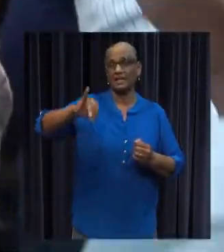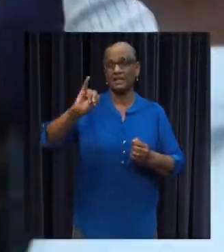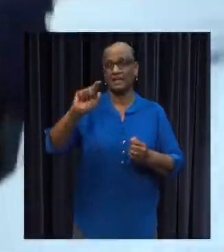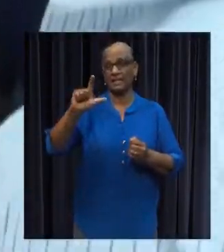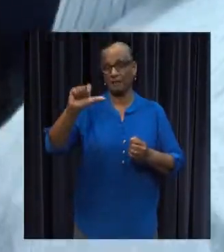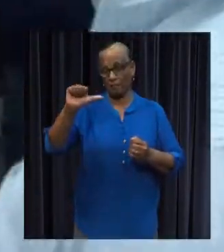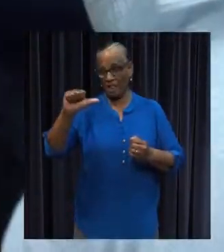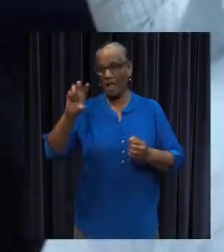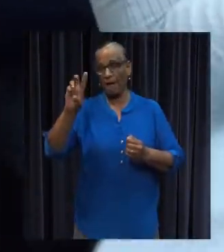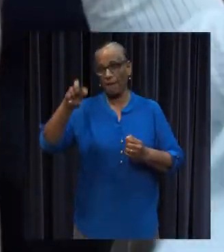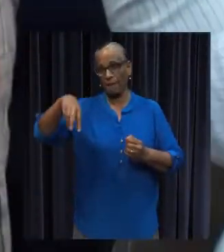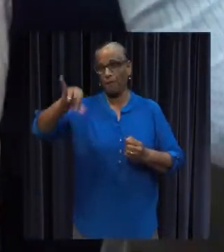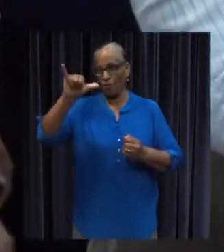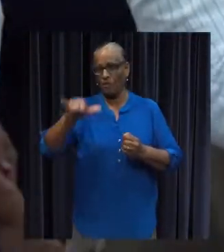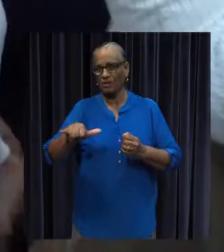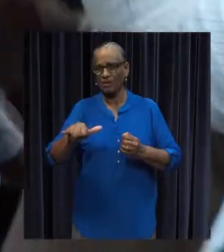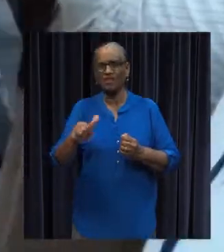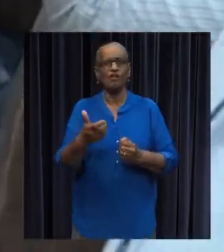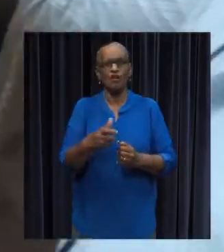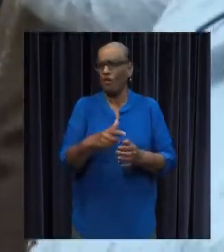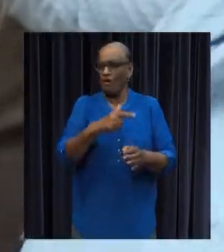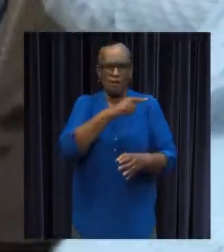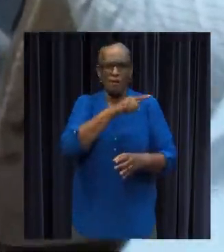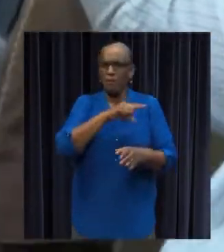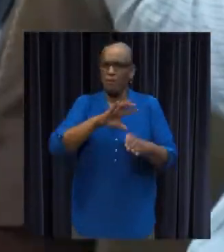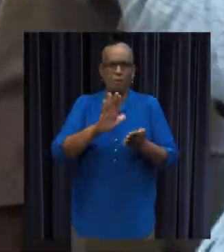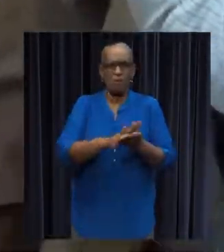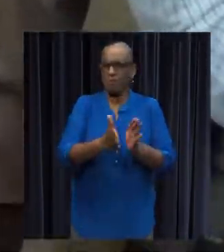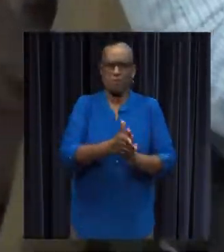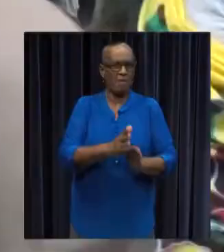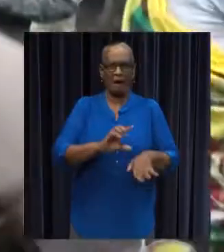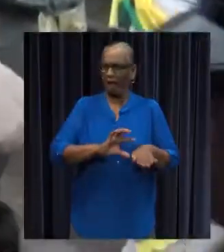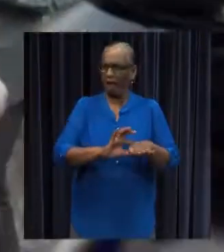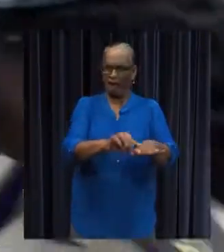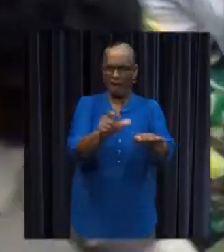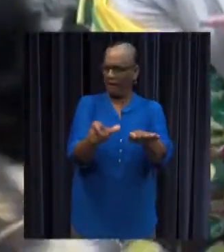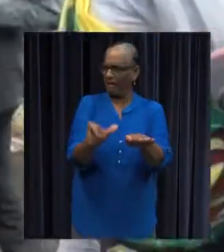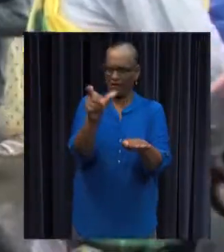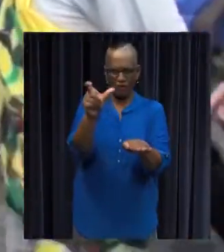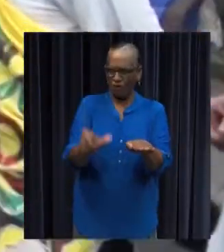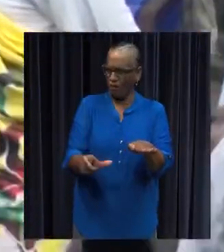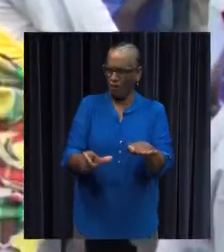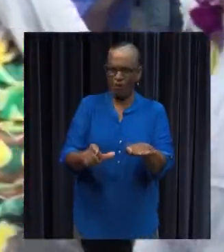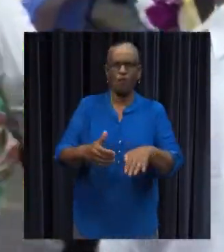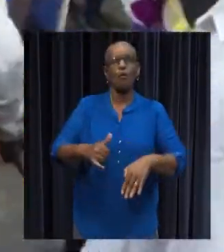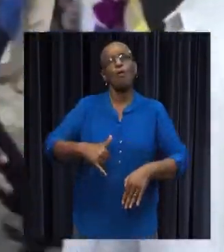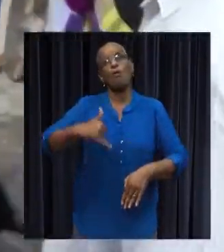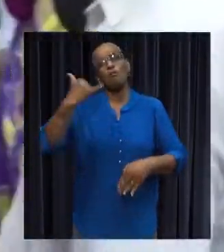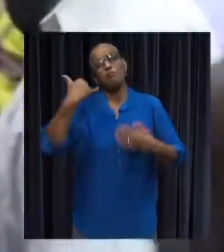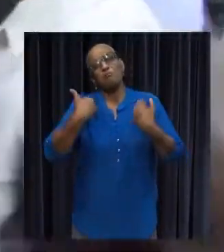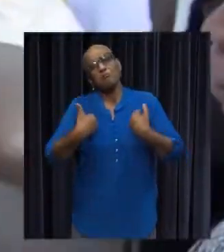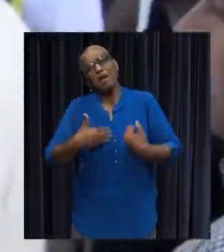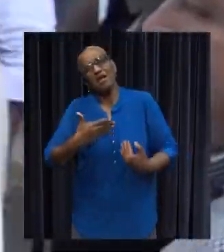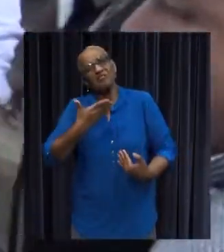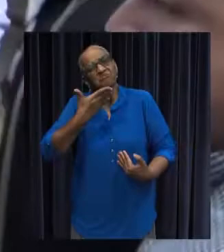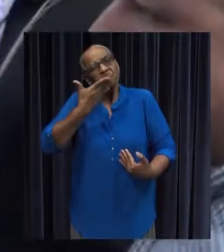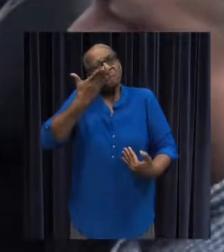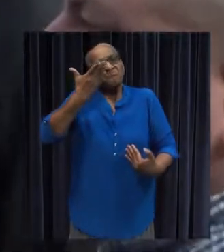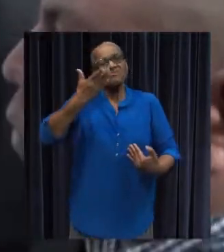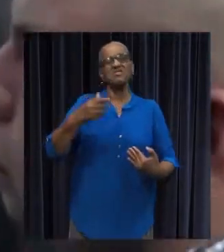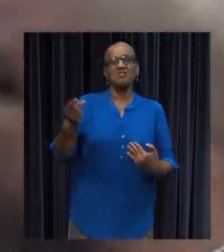Barbados, led by Prime Minister Mia Mottley. It is not uncommon for the market leadership to